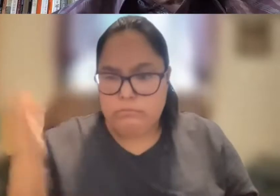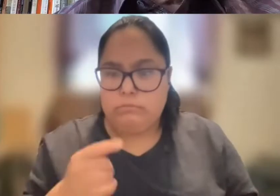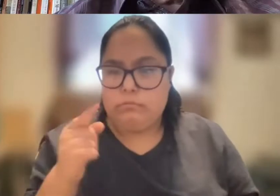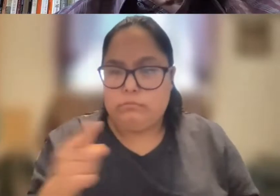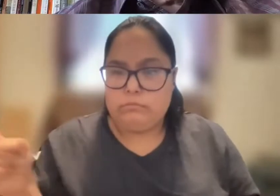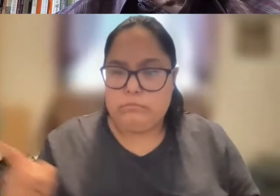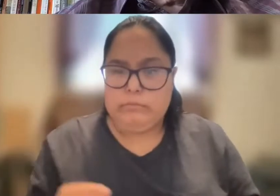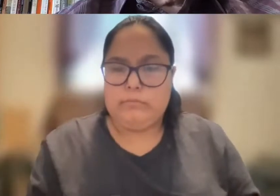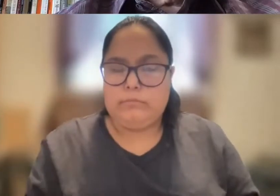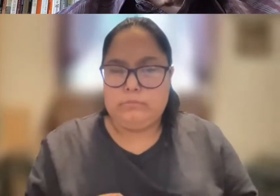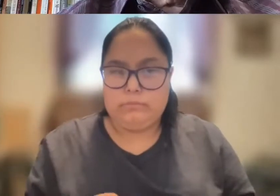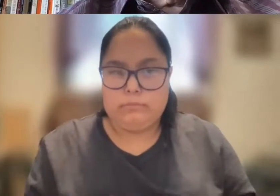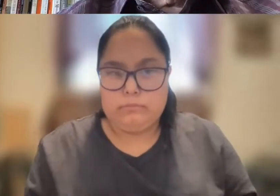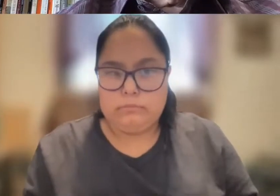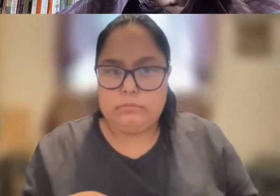there.